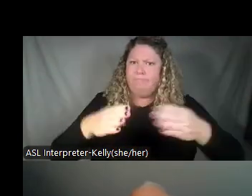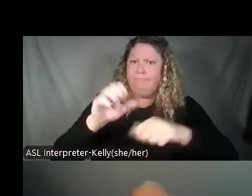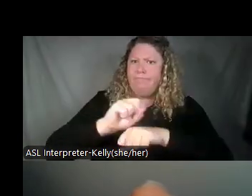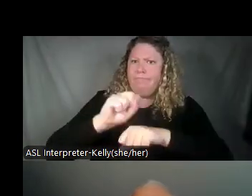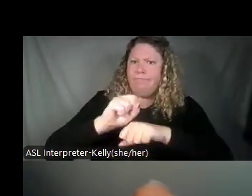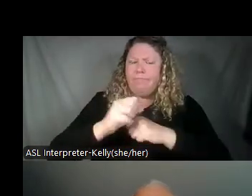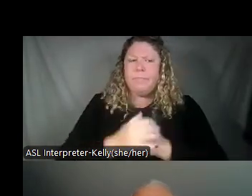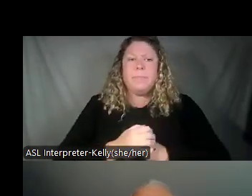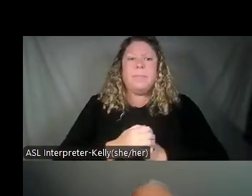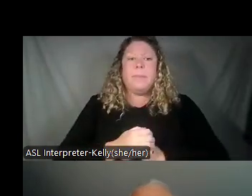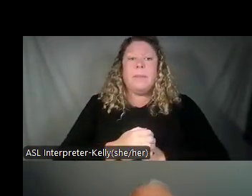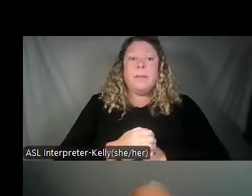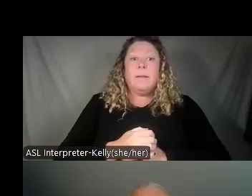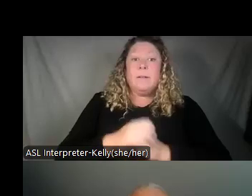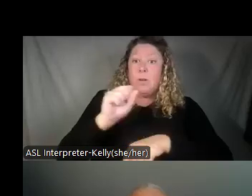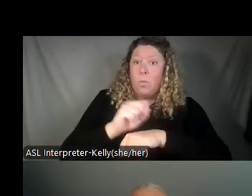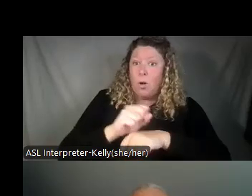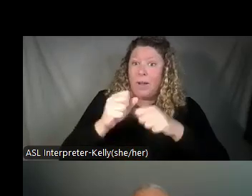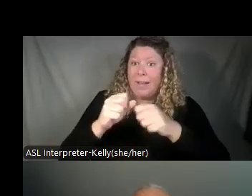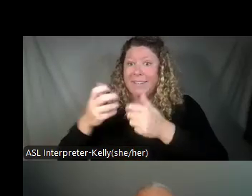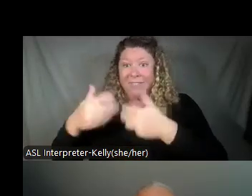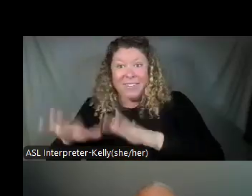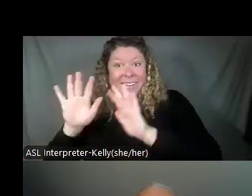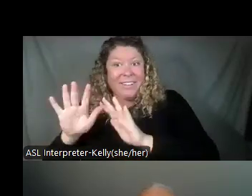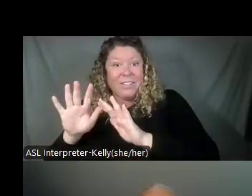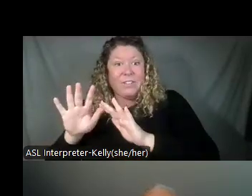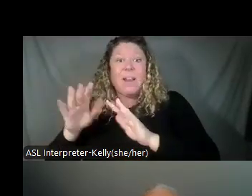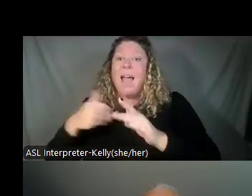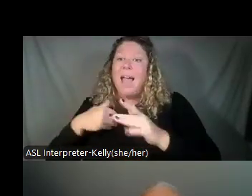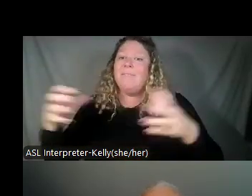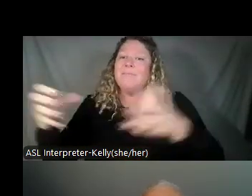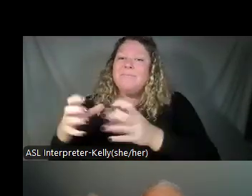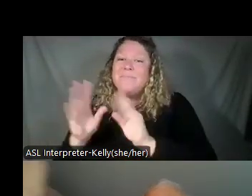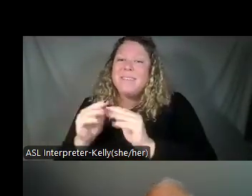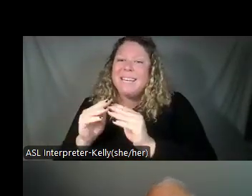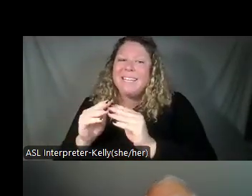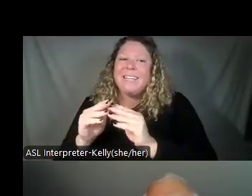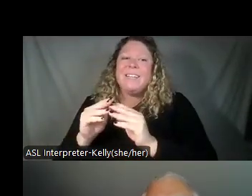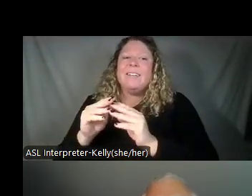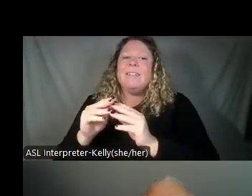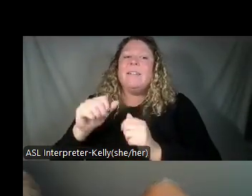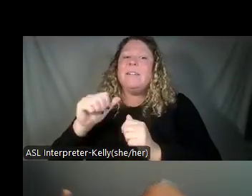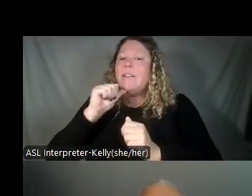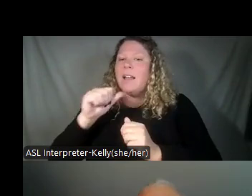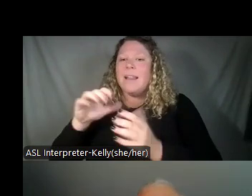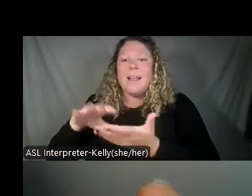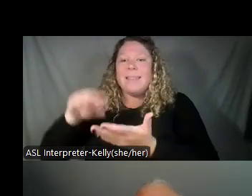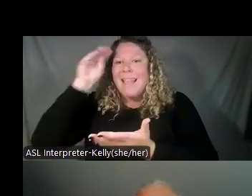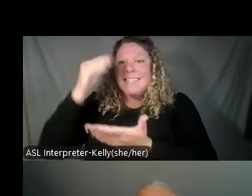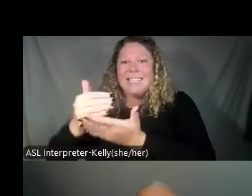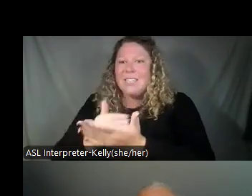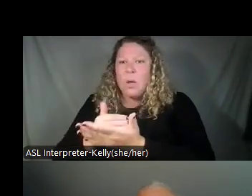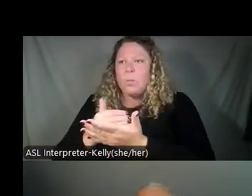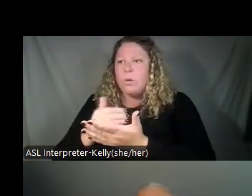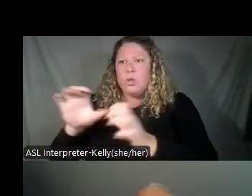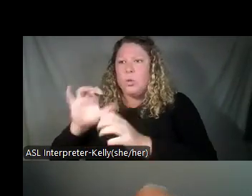After the work is complete, which is really cool, is that they meet. The lessons learned aren't done and closed. They're done every